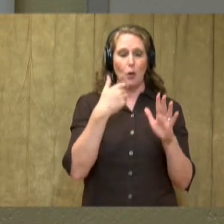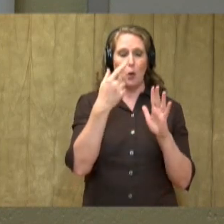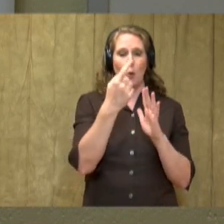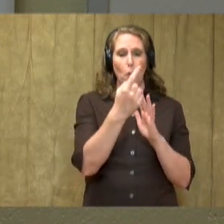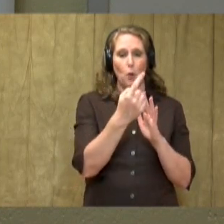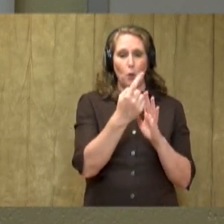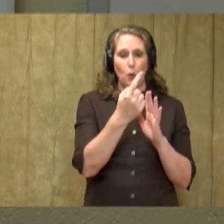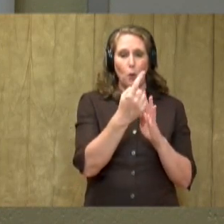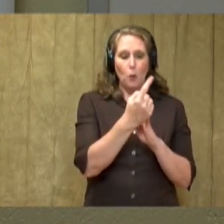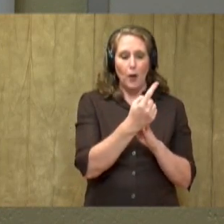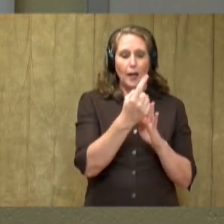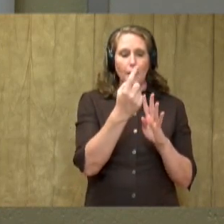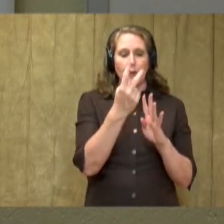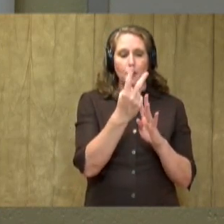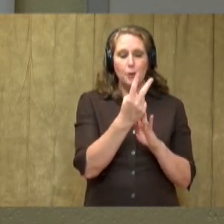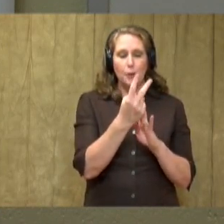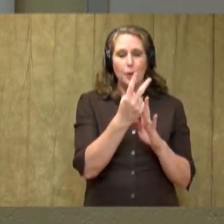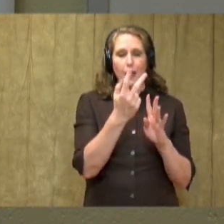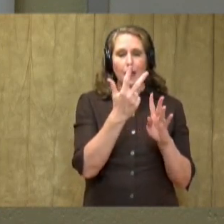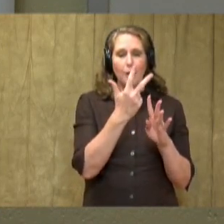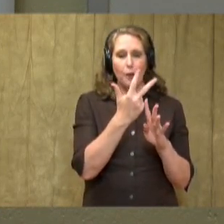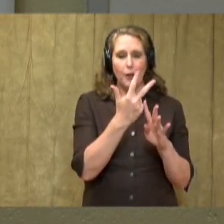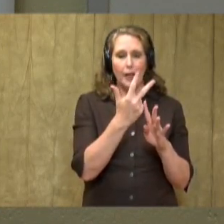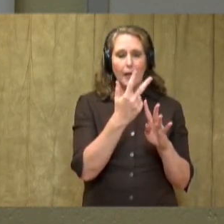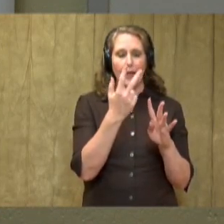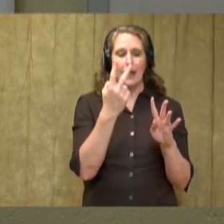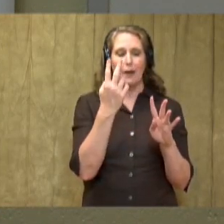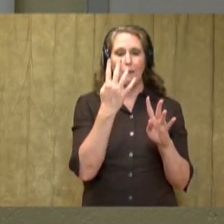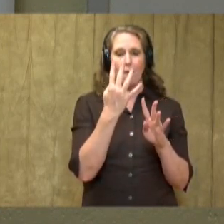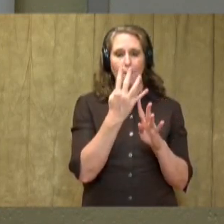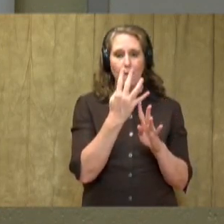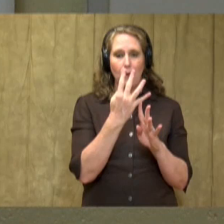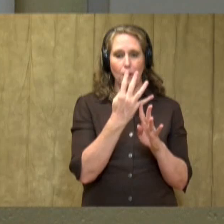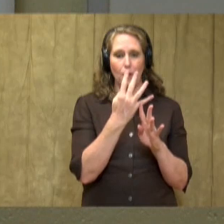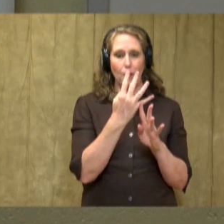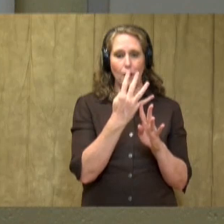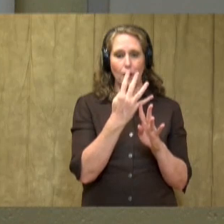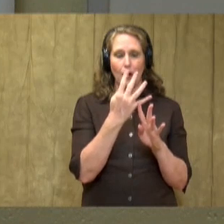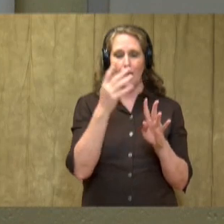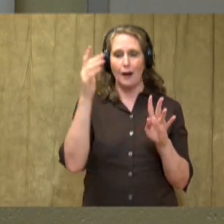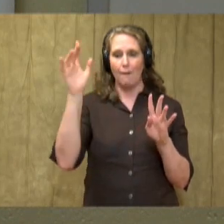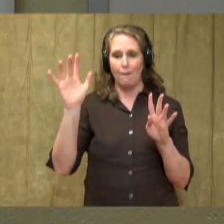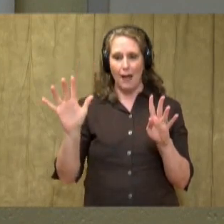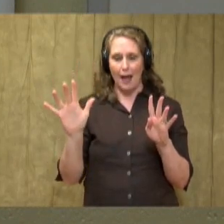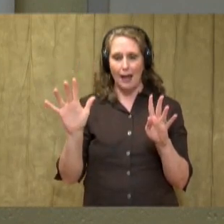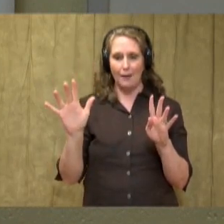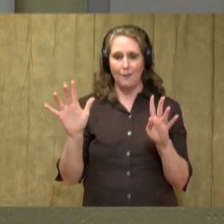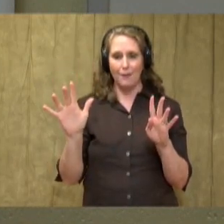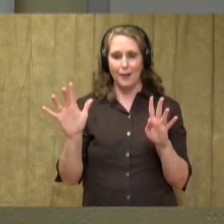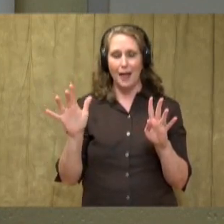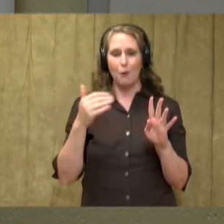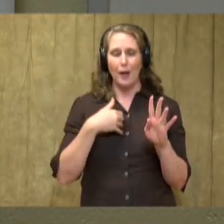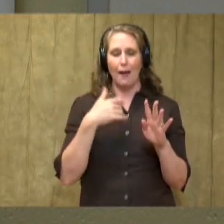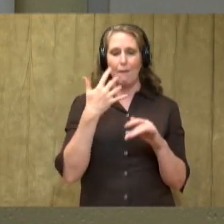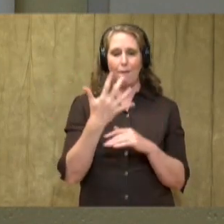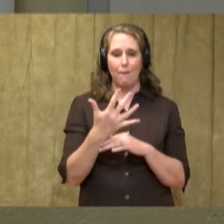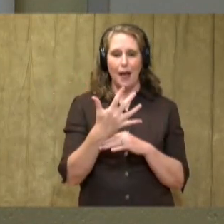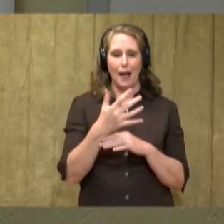1, 2, 3, 4, 5. We